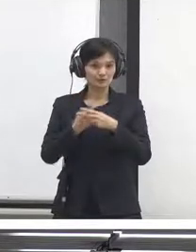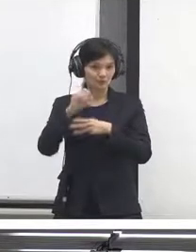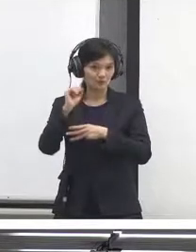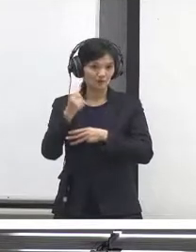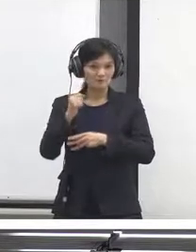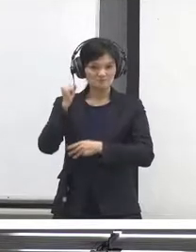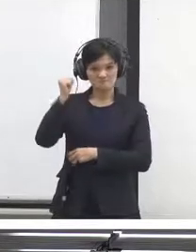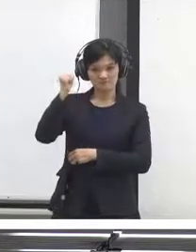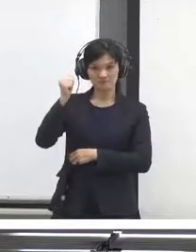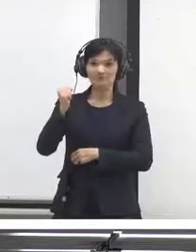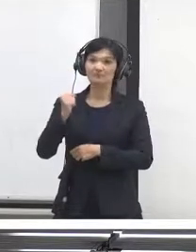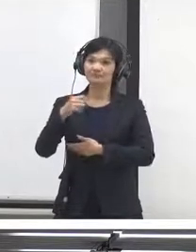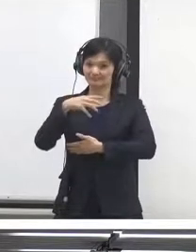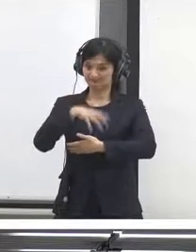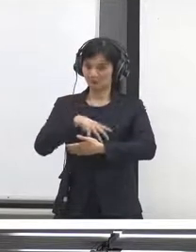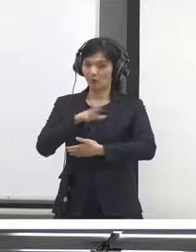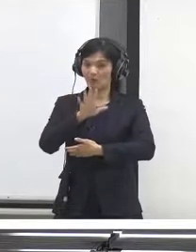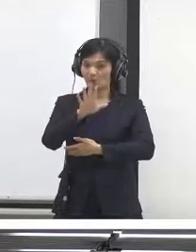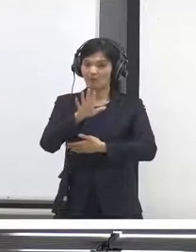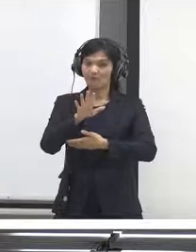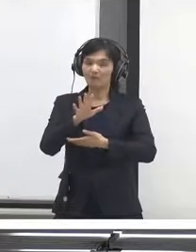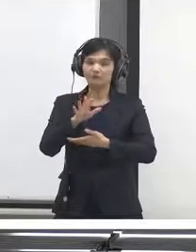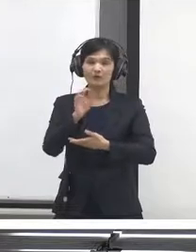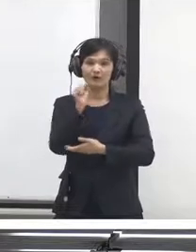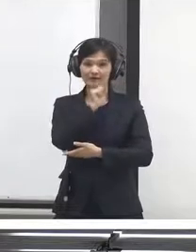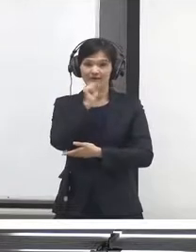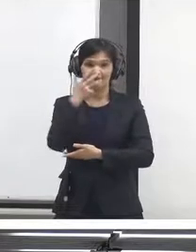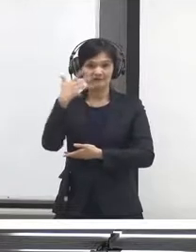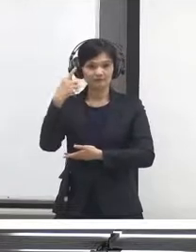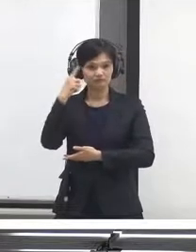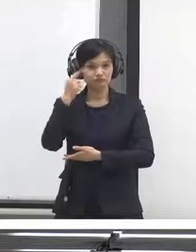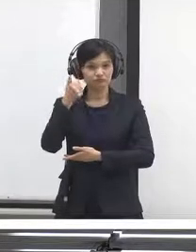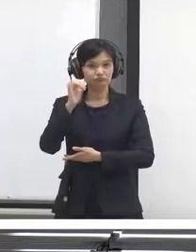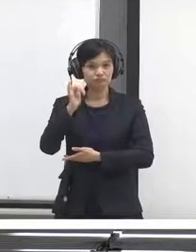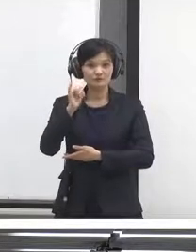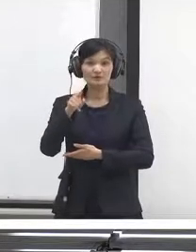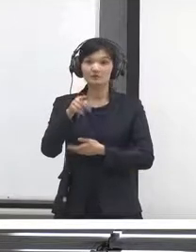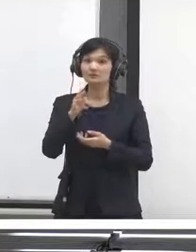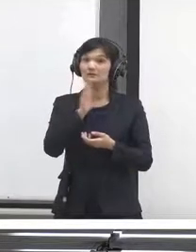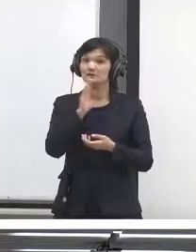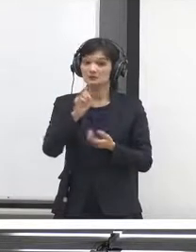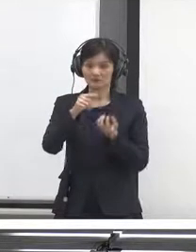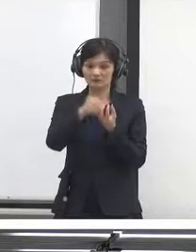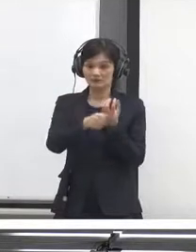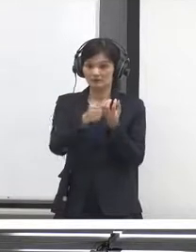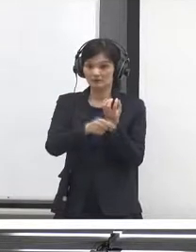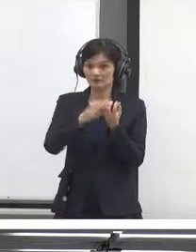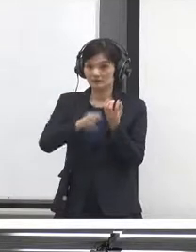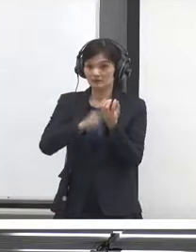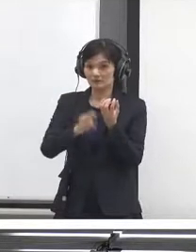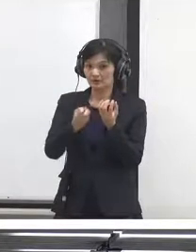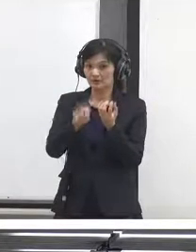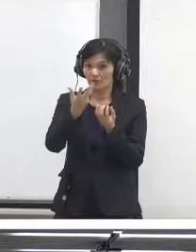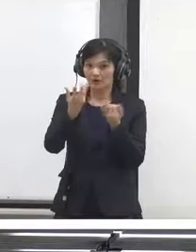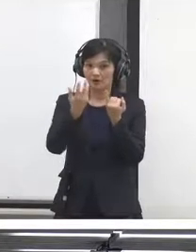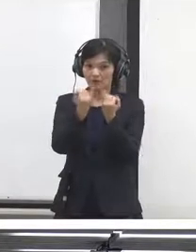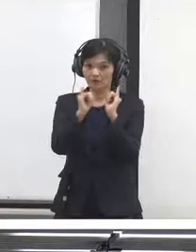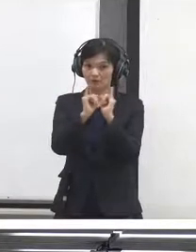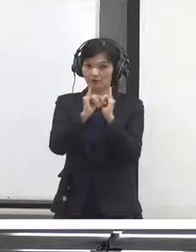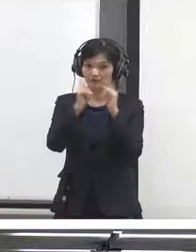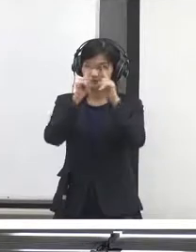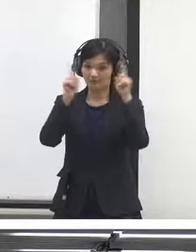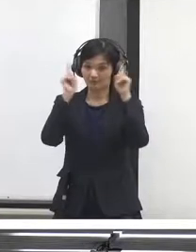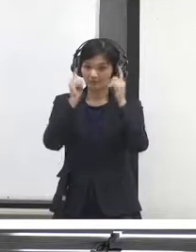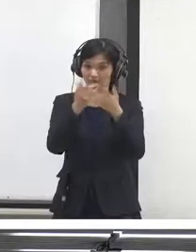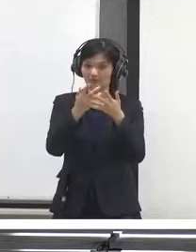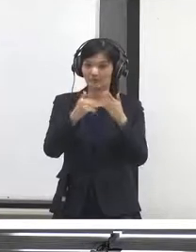of police and when...anti-corruption of private education.